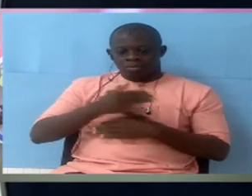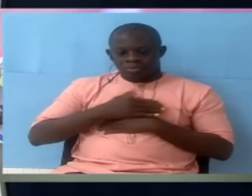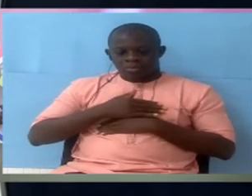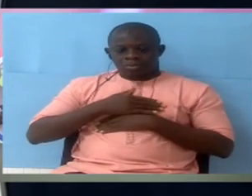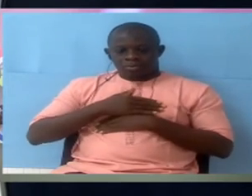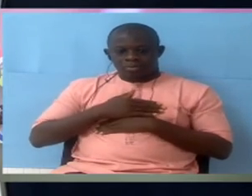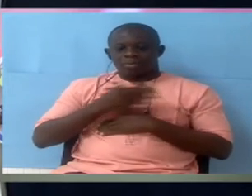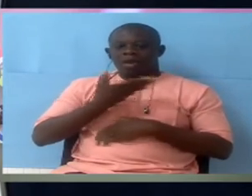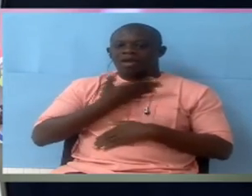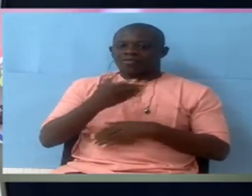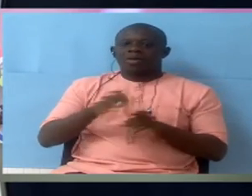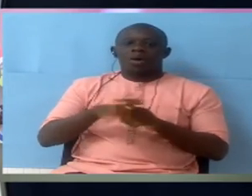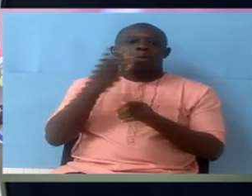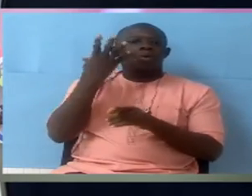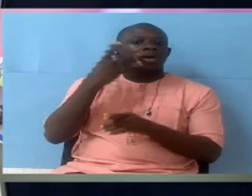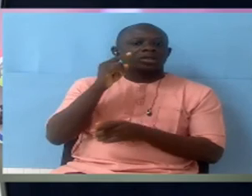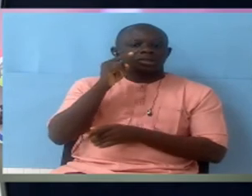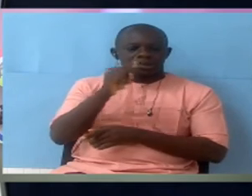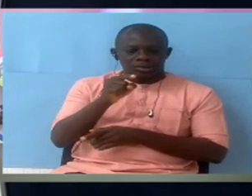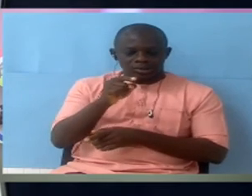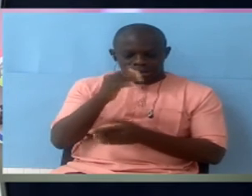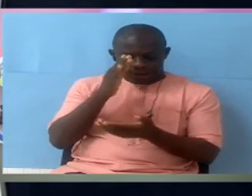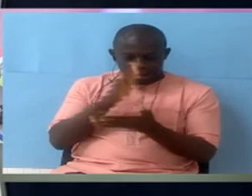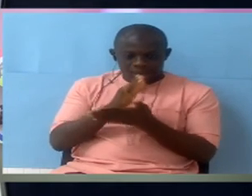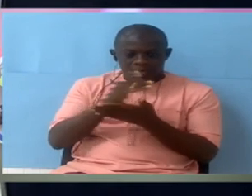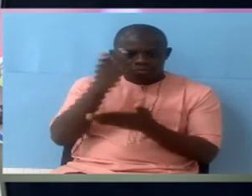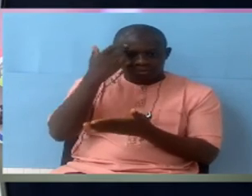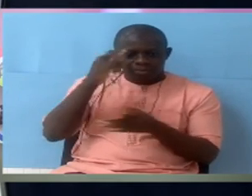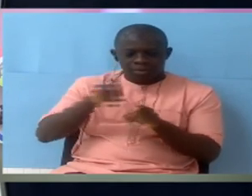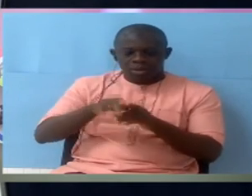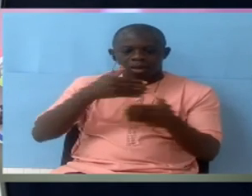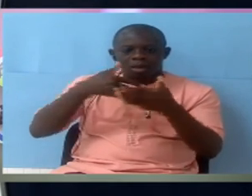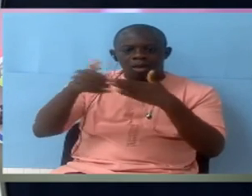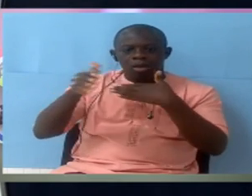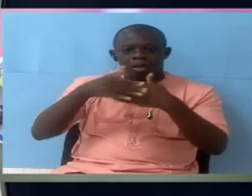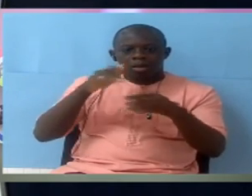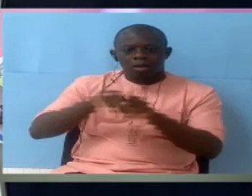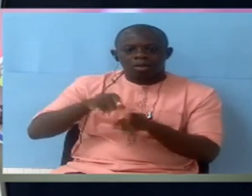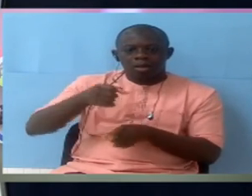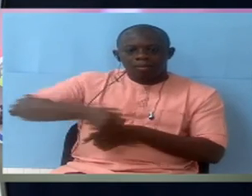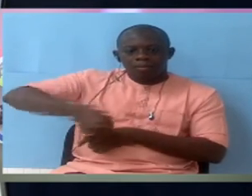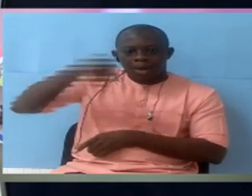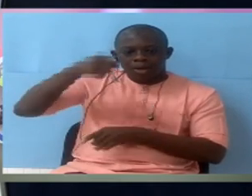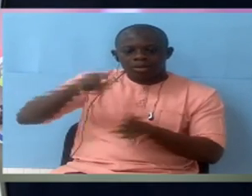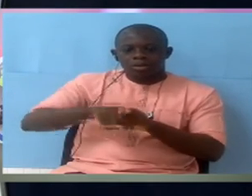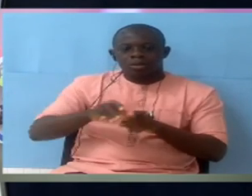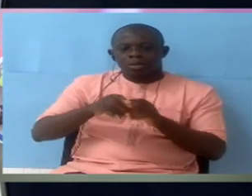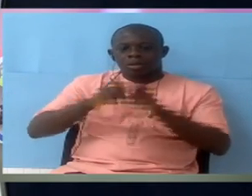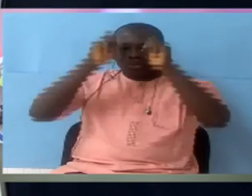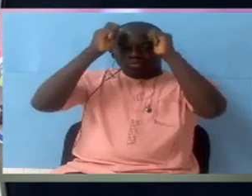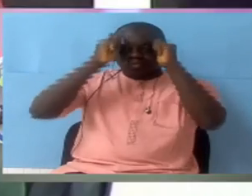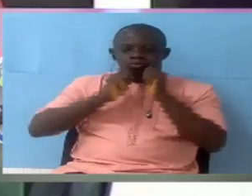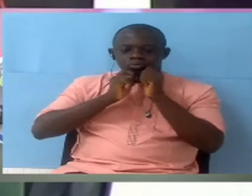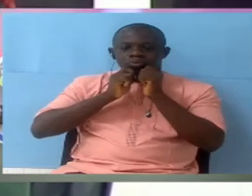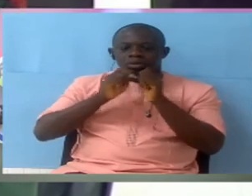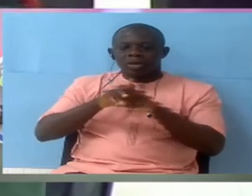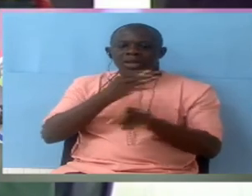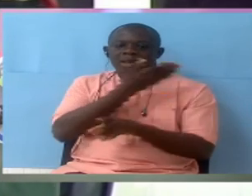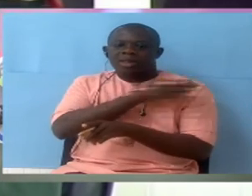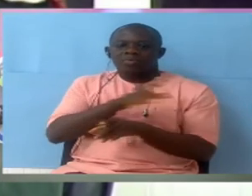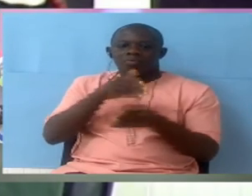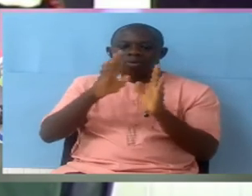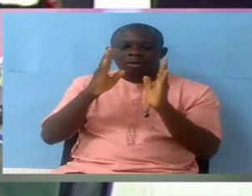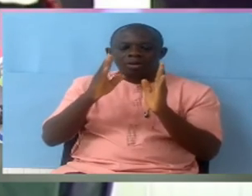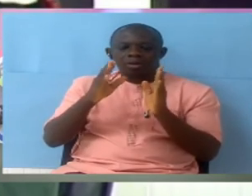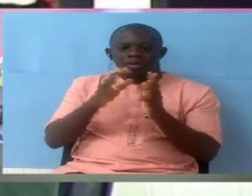was placed over your head. Biñ la solalé mbusi nylon bobu. Was it left hanging there? Dañ ko bayoon mu nekk ci sa